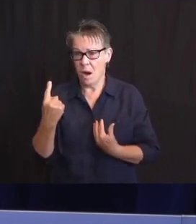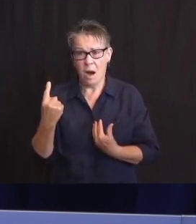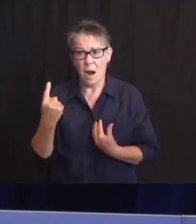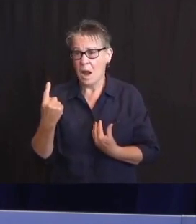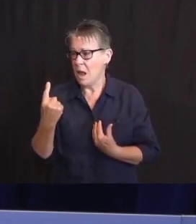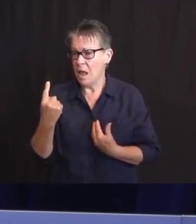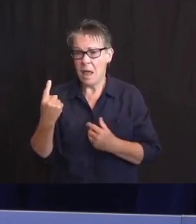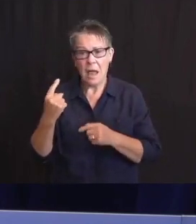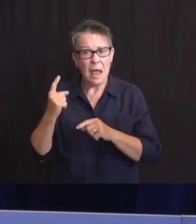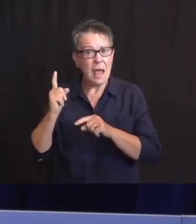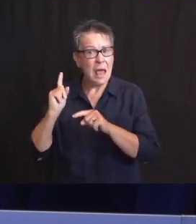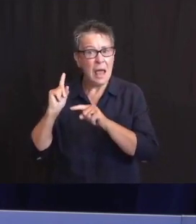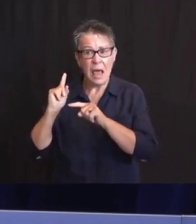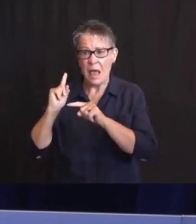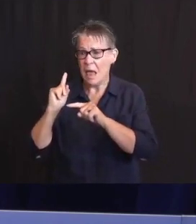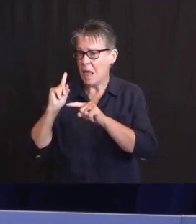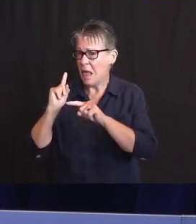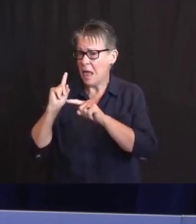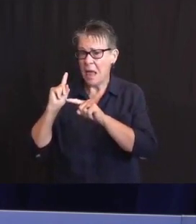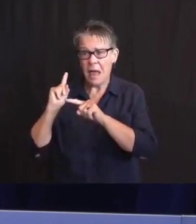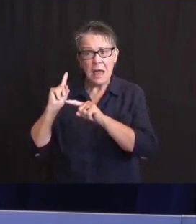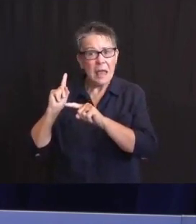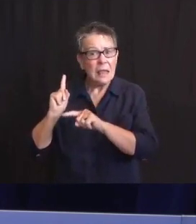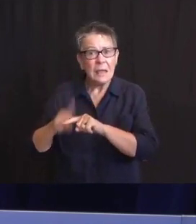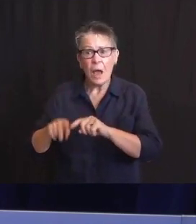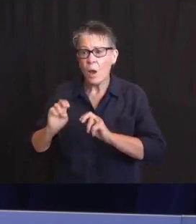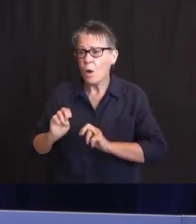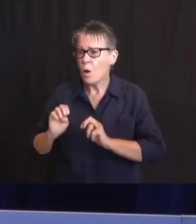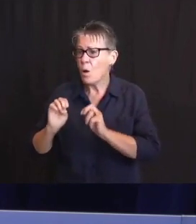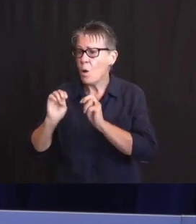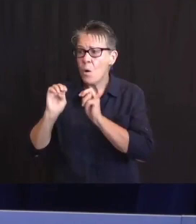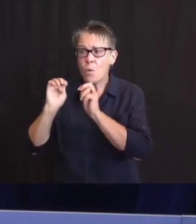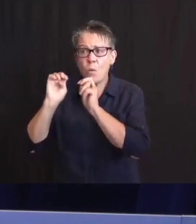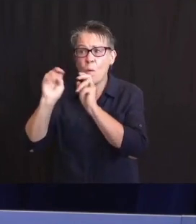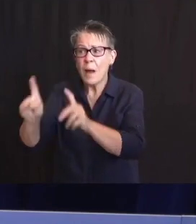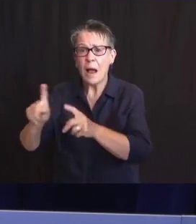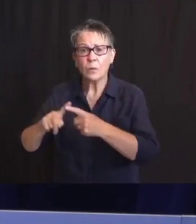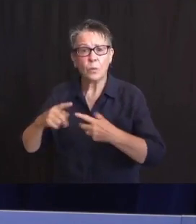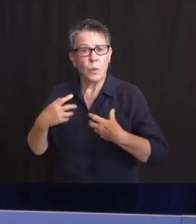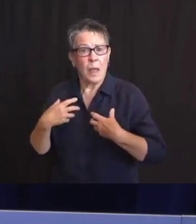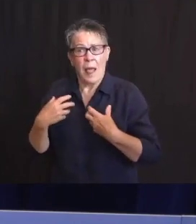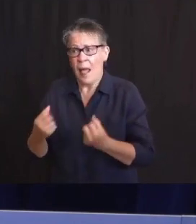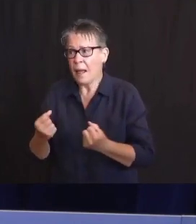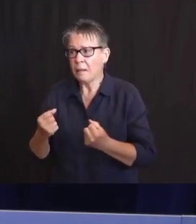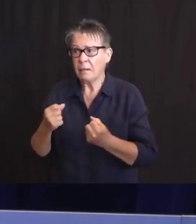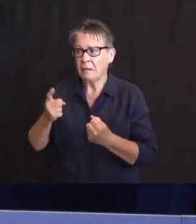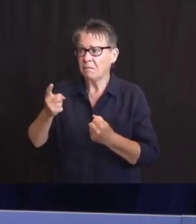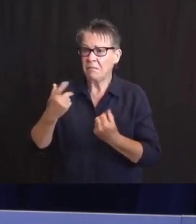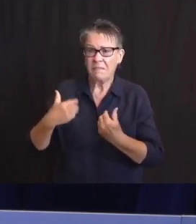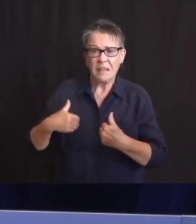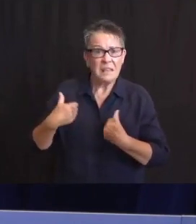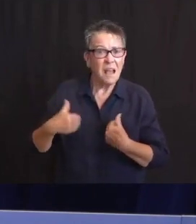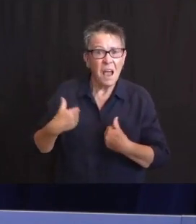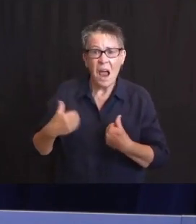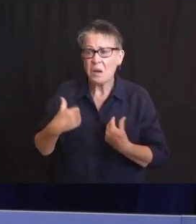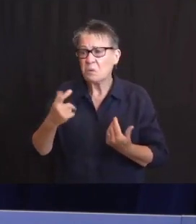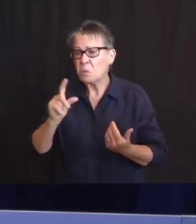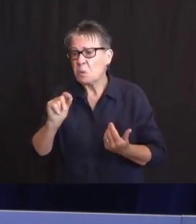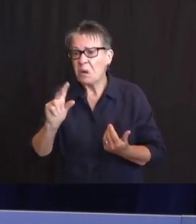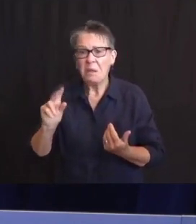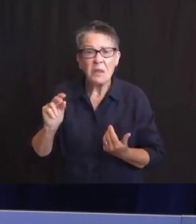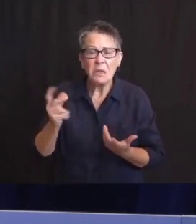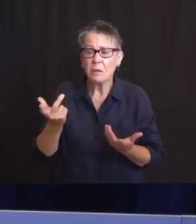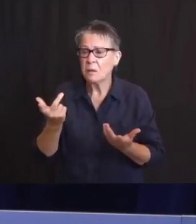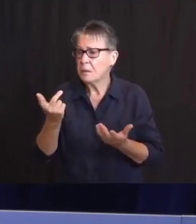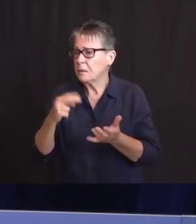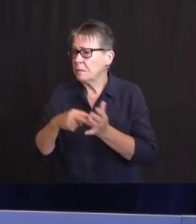positive. This lingering illness may lead to prolonged absences from work, studies, or other activities. So